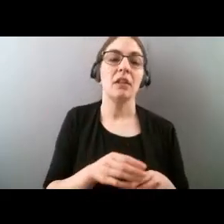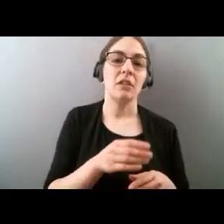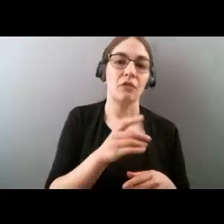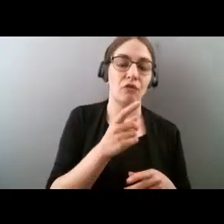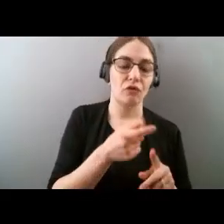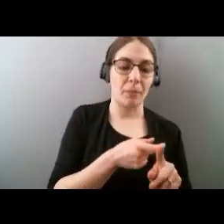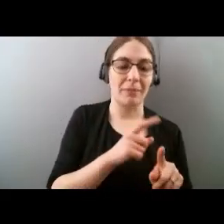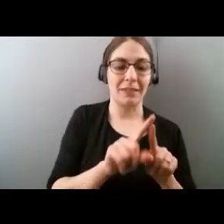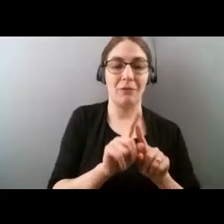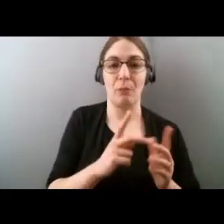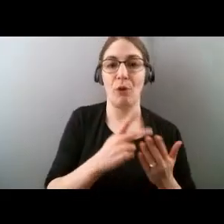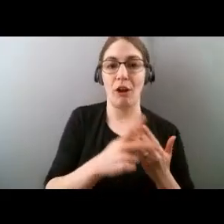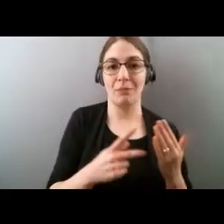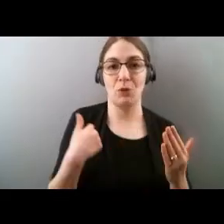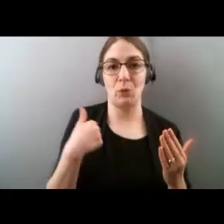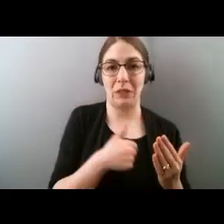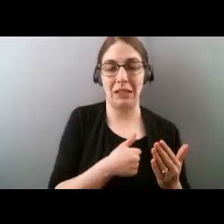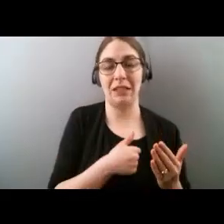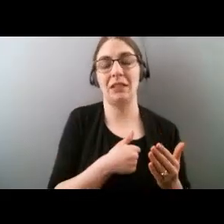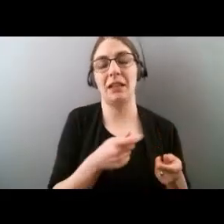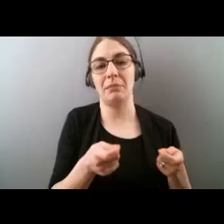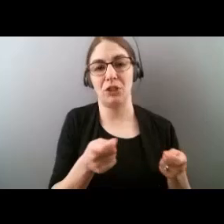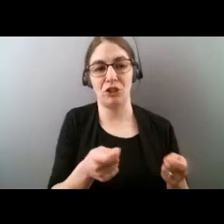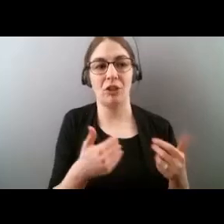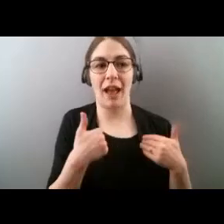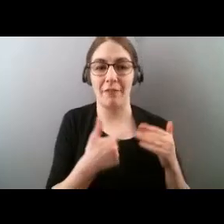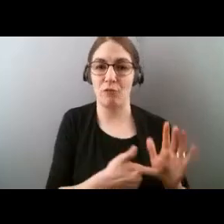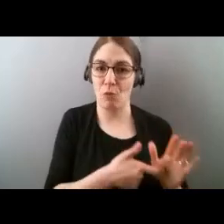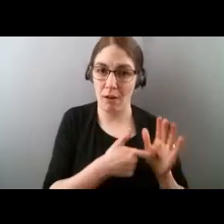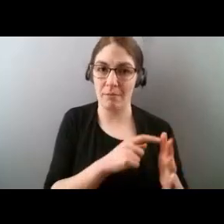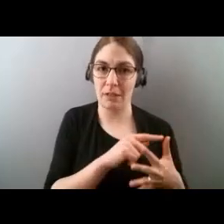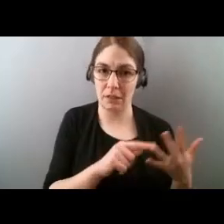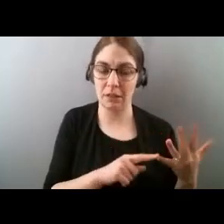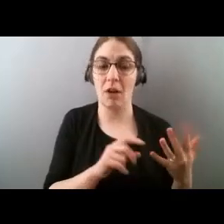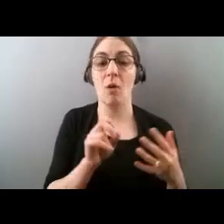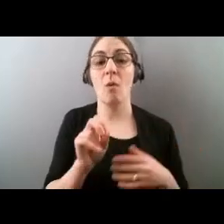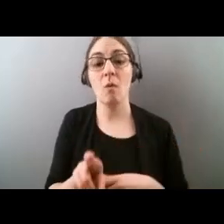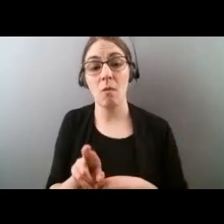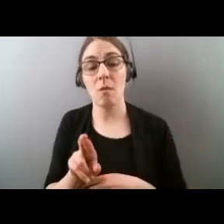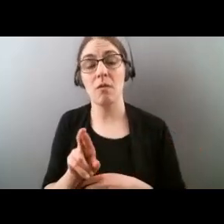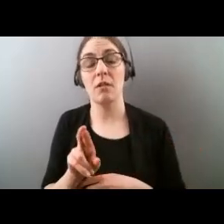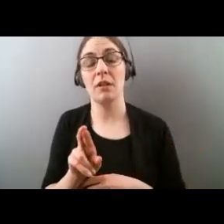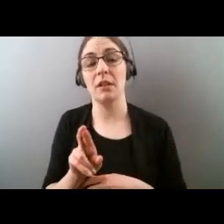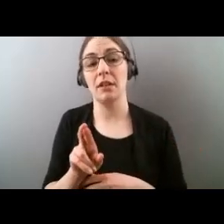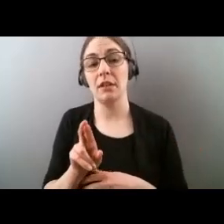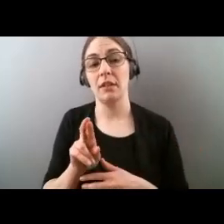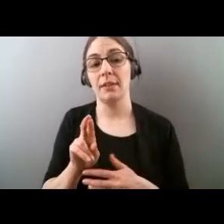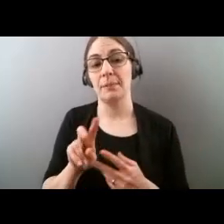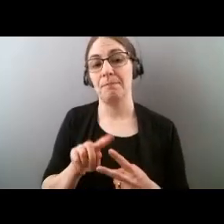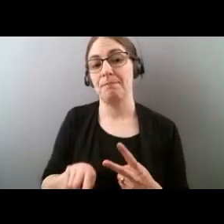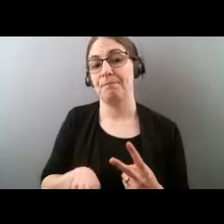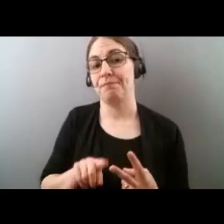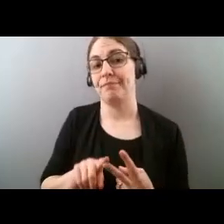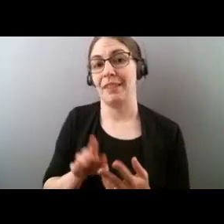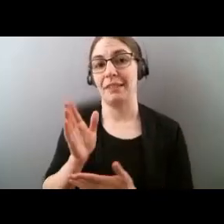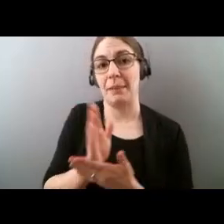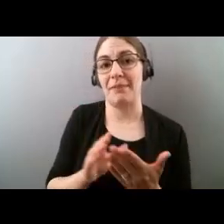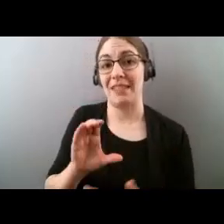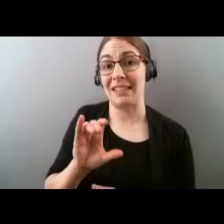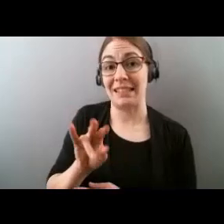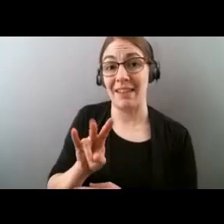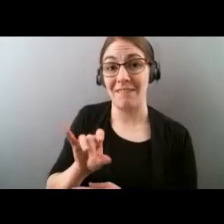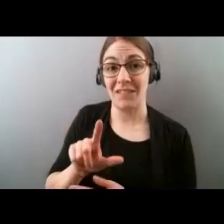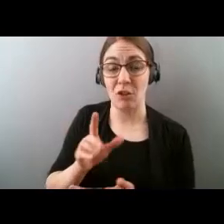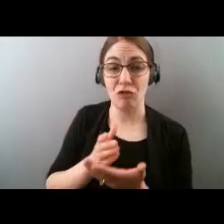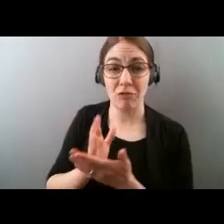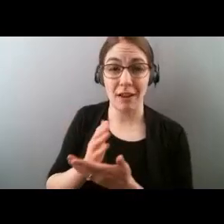we administer, or because some of the civil rights complaints that we've